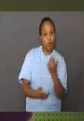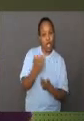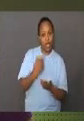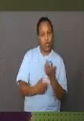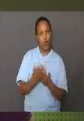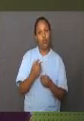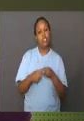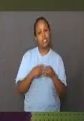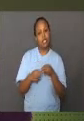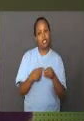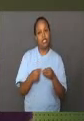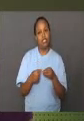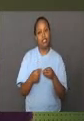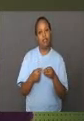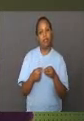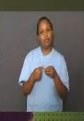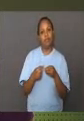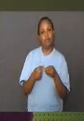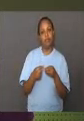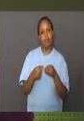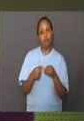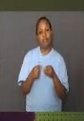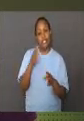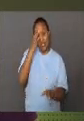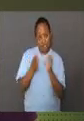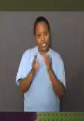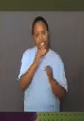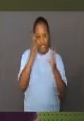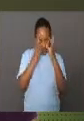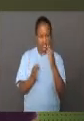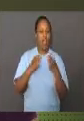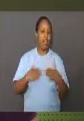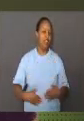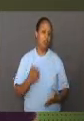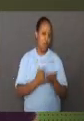about the various components of the justice system.